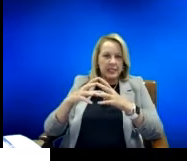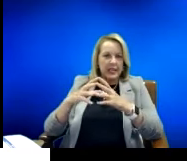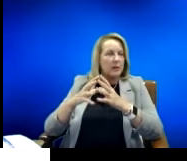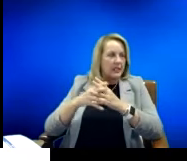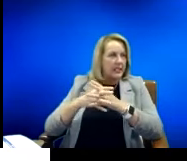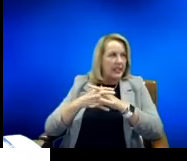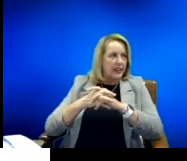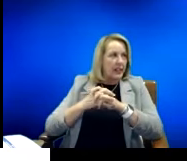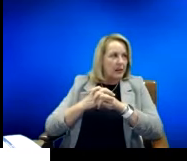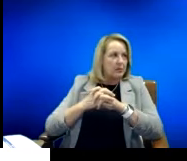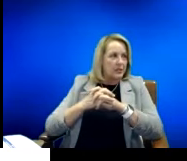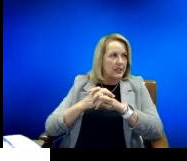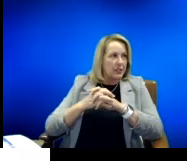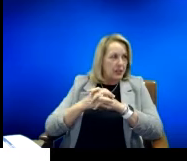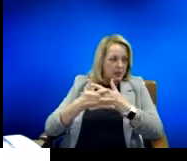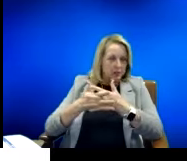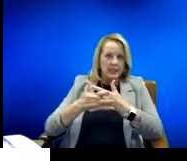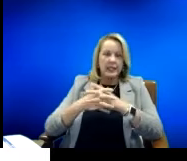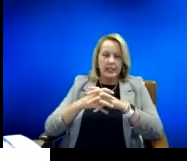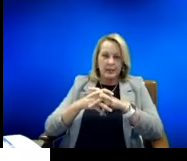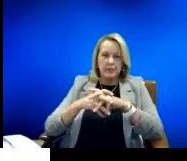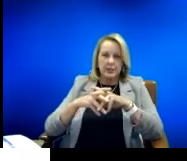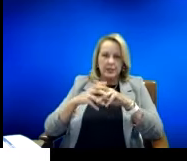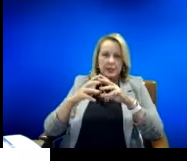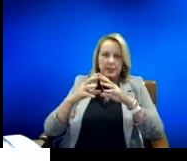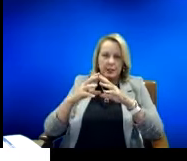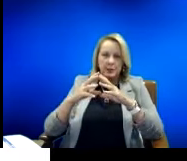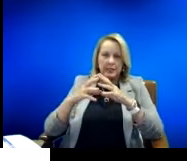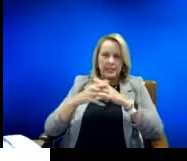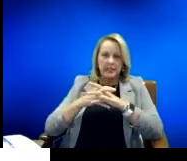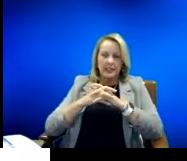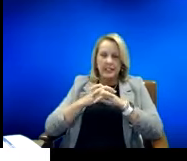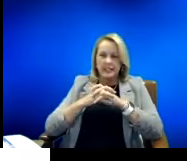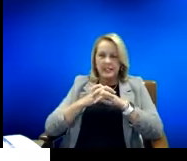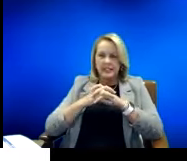a retirement account option. Then you could put up to the